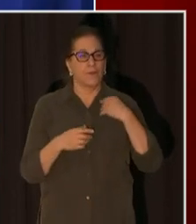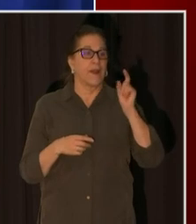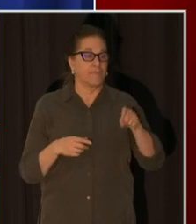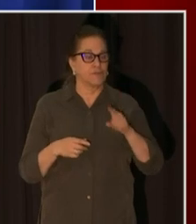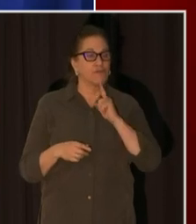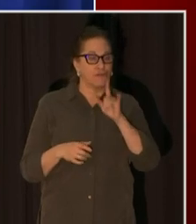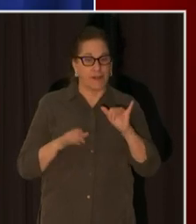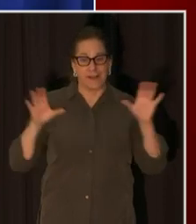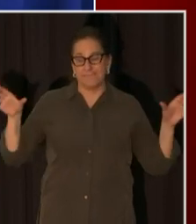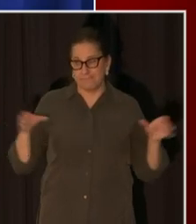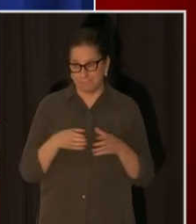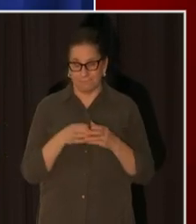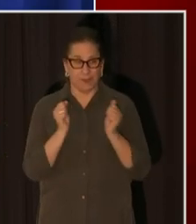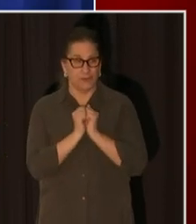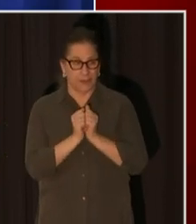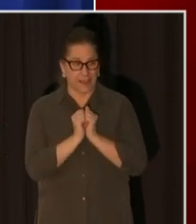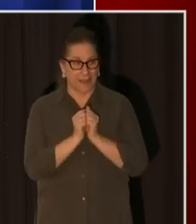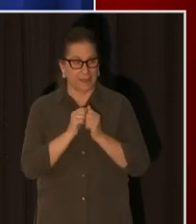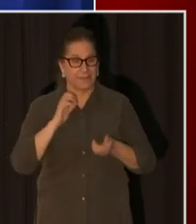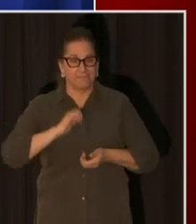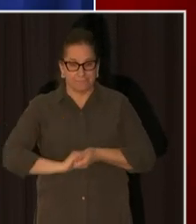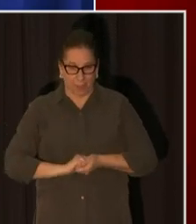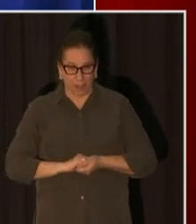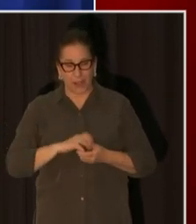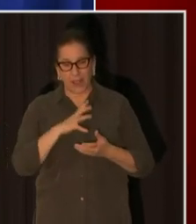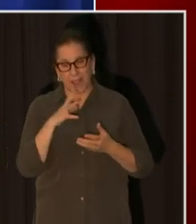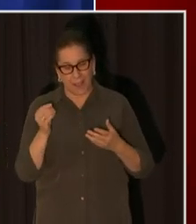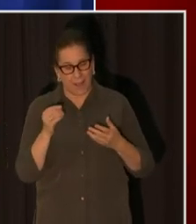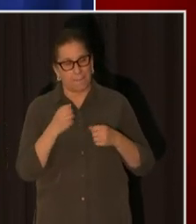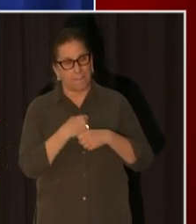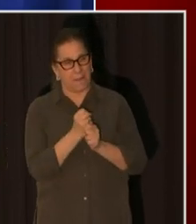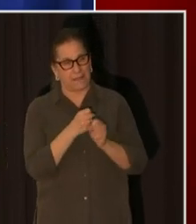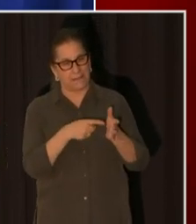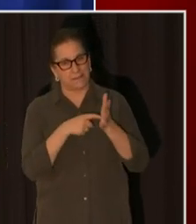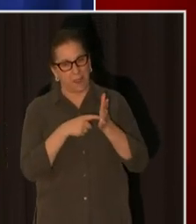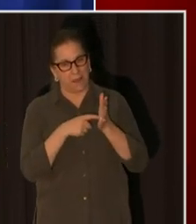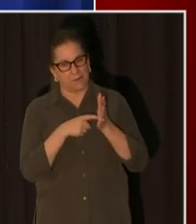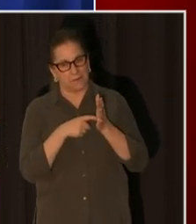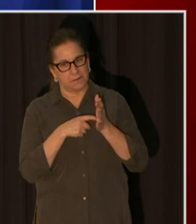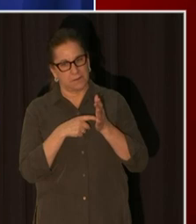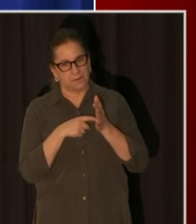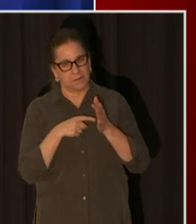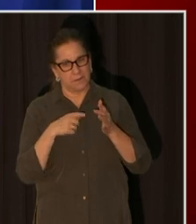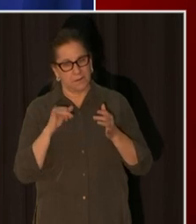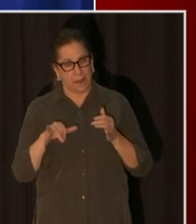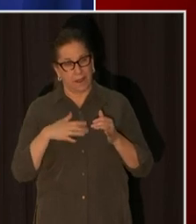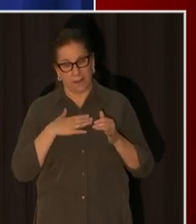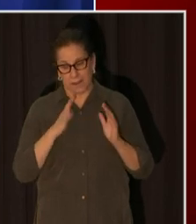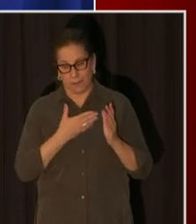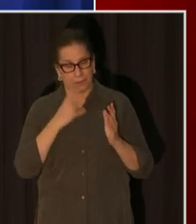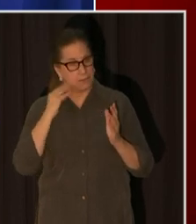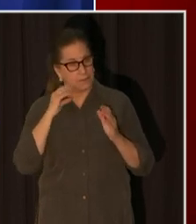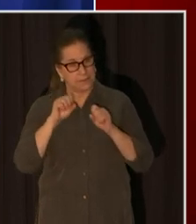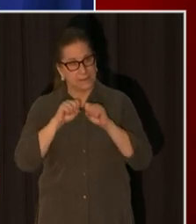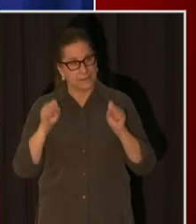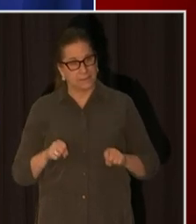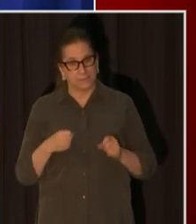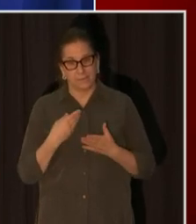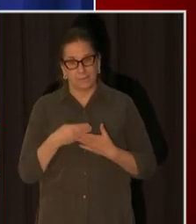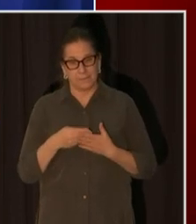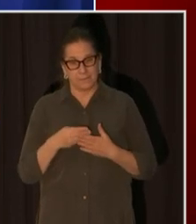agencies certified. You know, there are some other things I think we can do in terms of